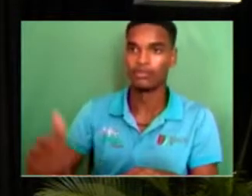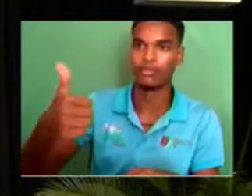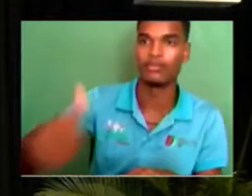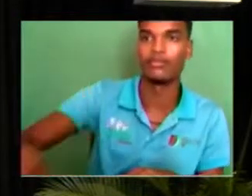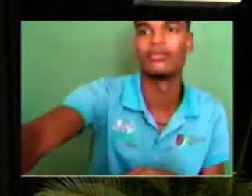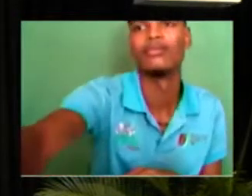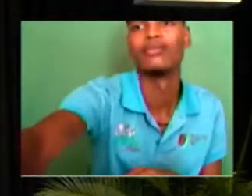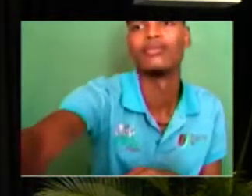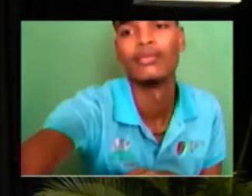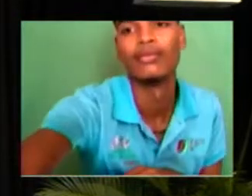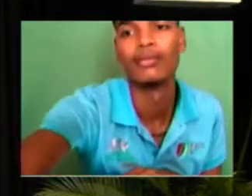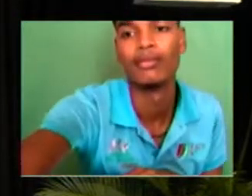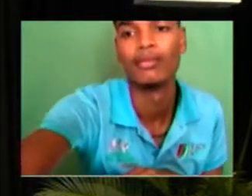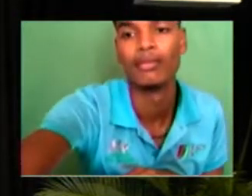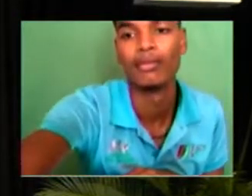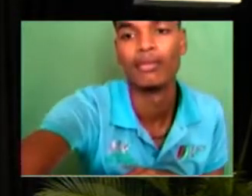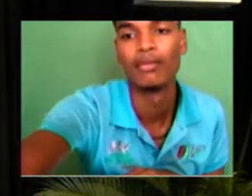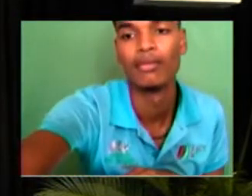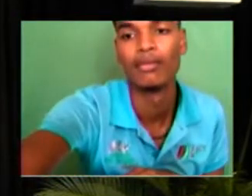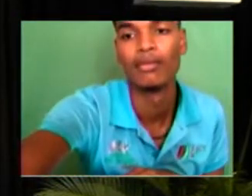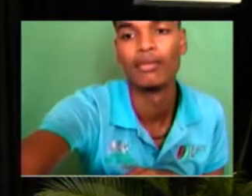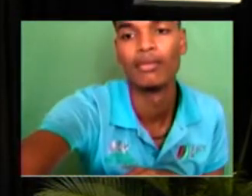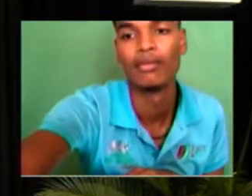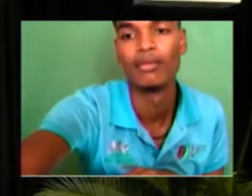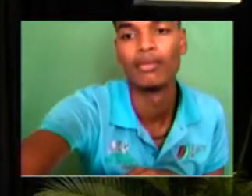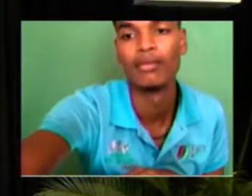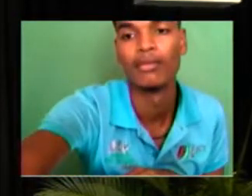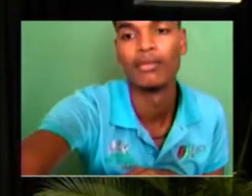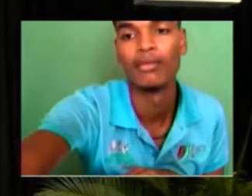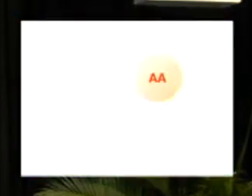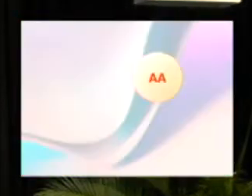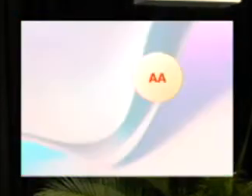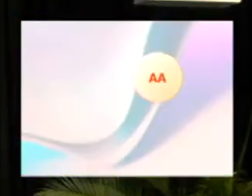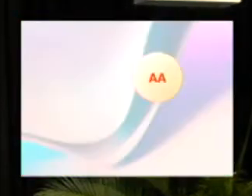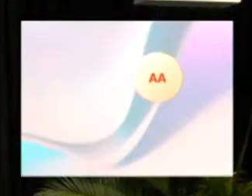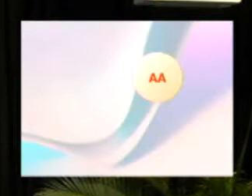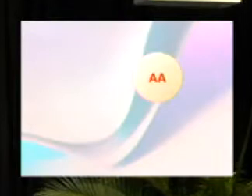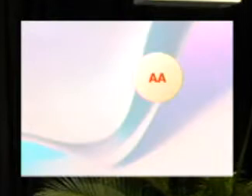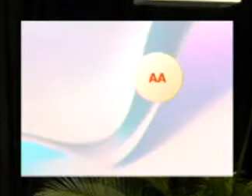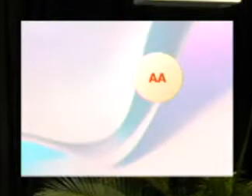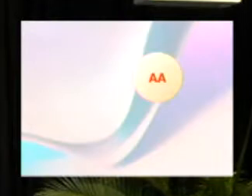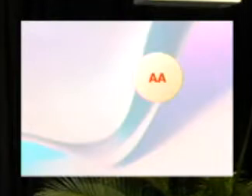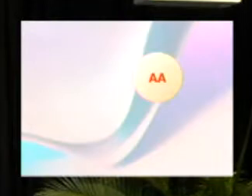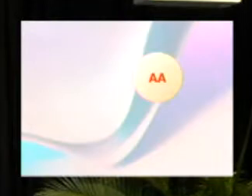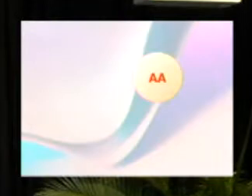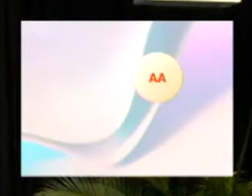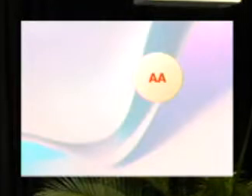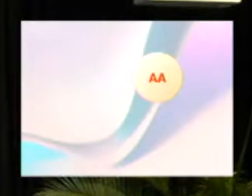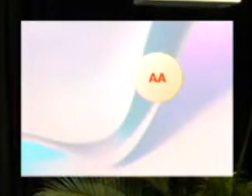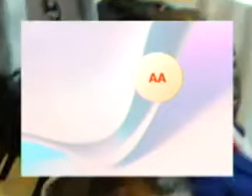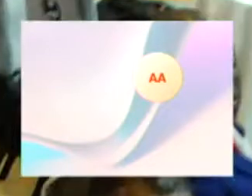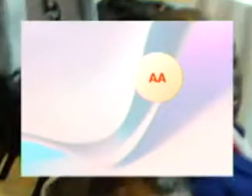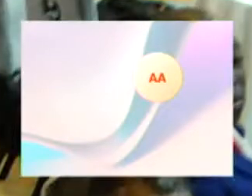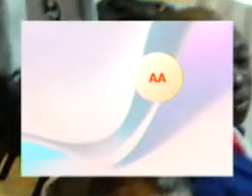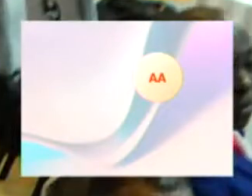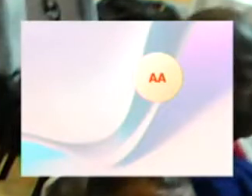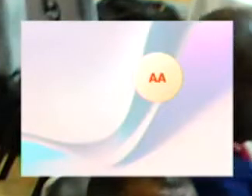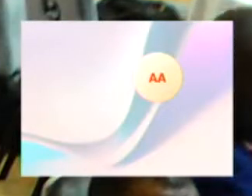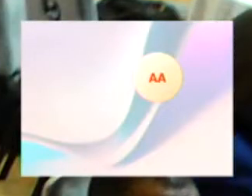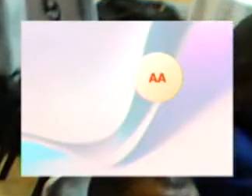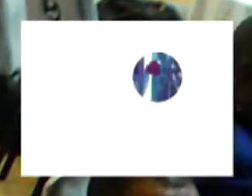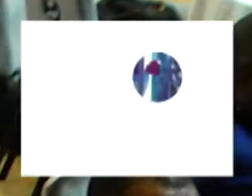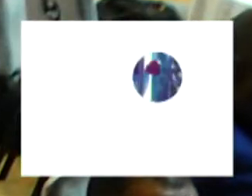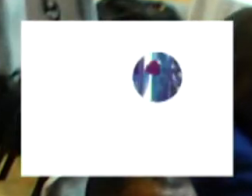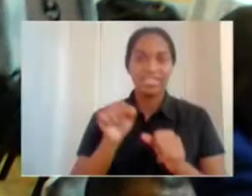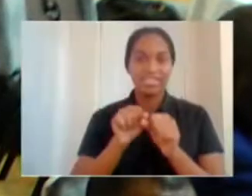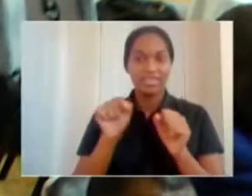Well, truth be told, they didn't. And this is one of the reasons why they're looking at another system. They launched